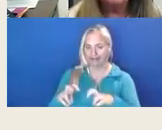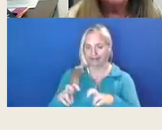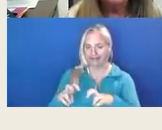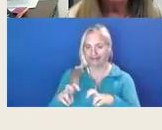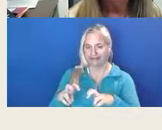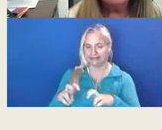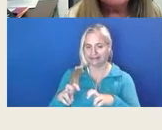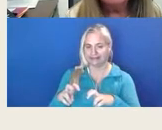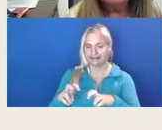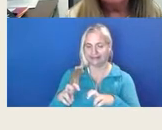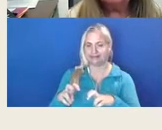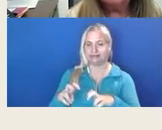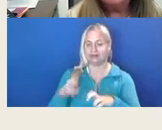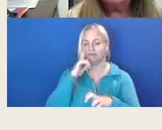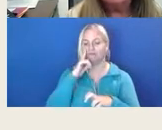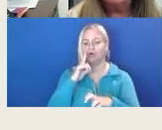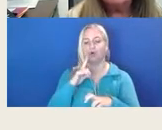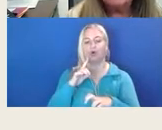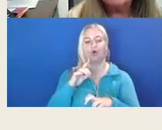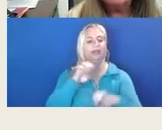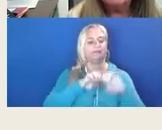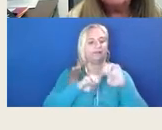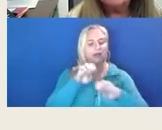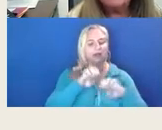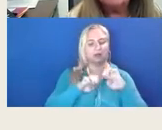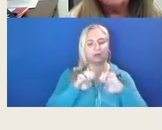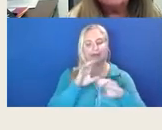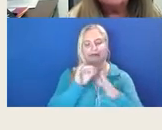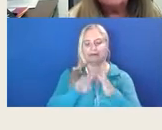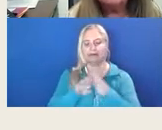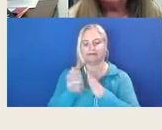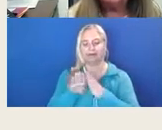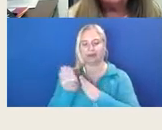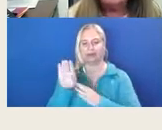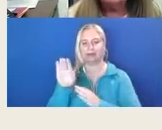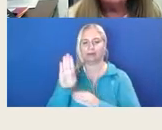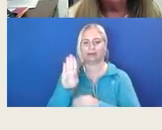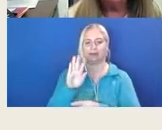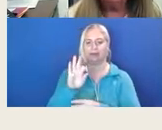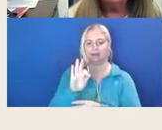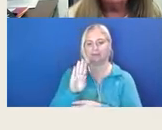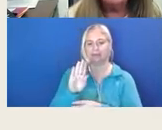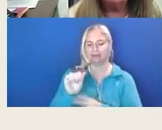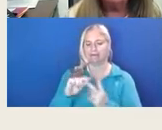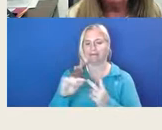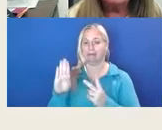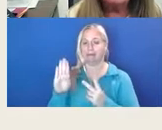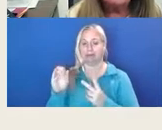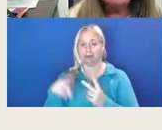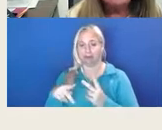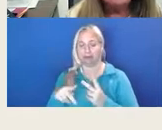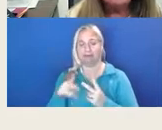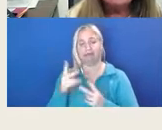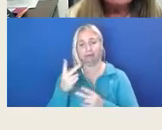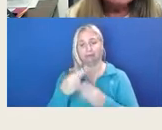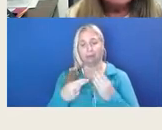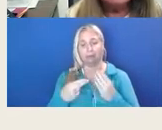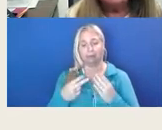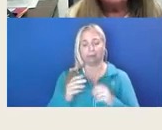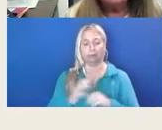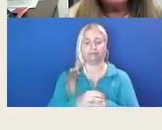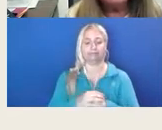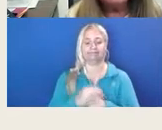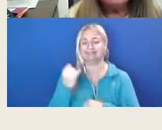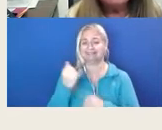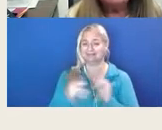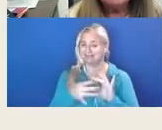dime to evaluate and develop the IEP and the BIP. So I'd highlight in that last statement there, it